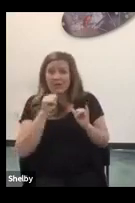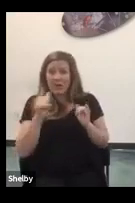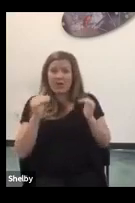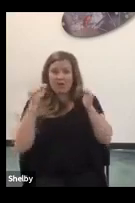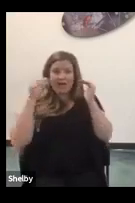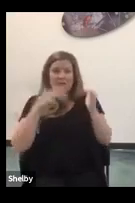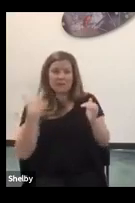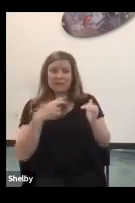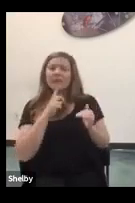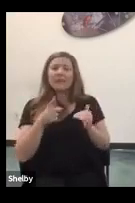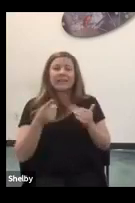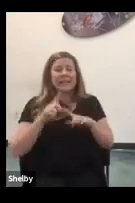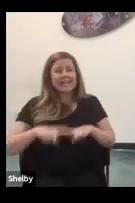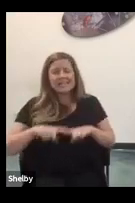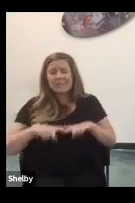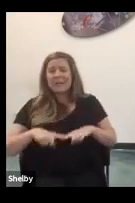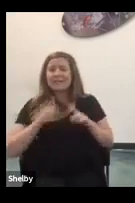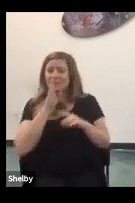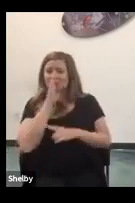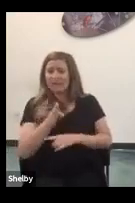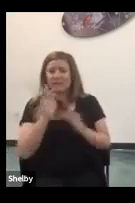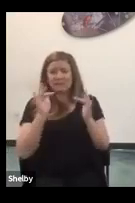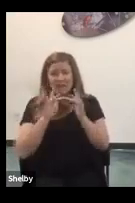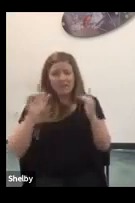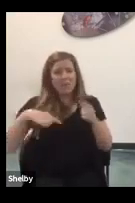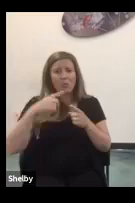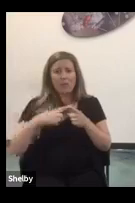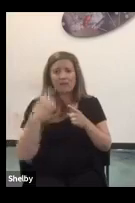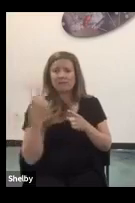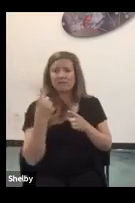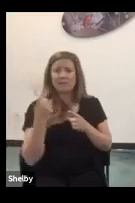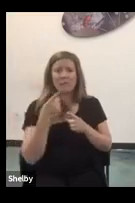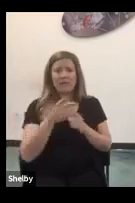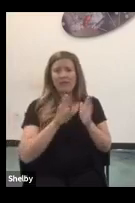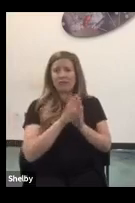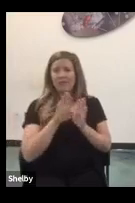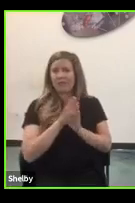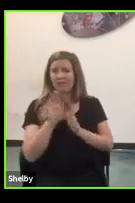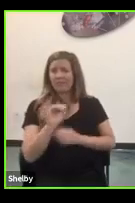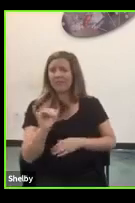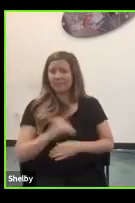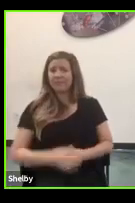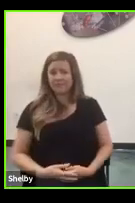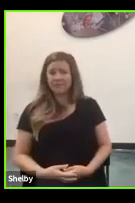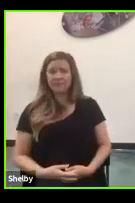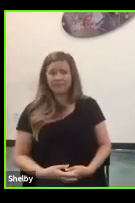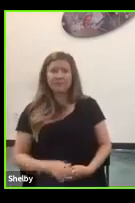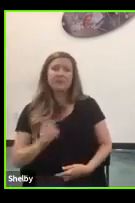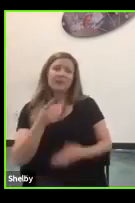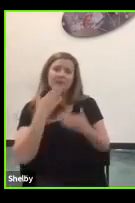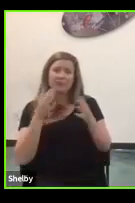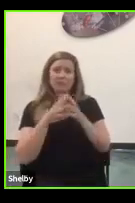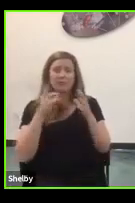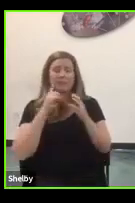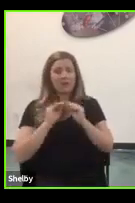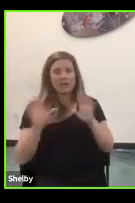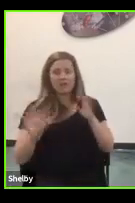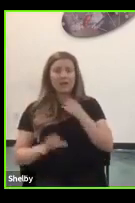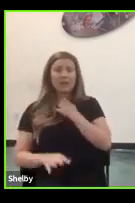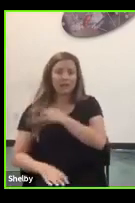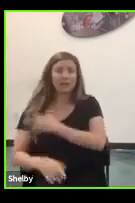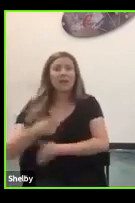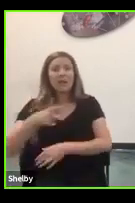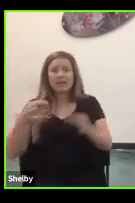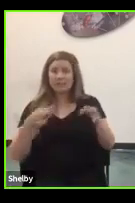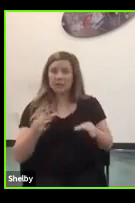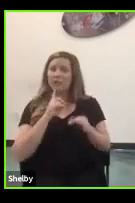So it's all about direct contact during the time of someone's period of being infectious. Awesome. Thank you so much for clarifying that. You